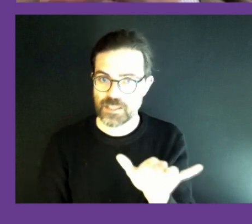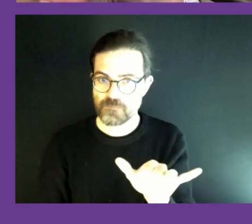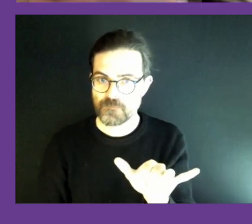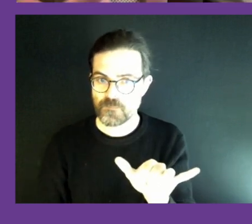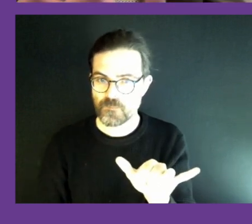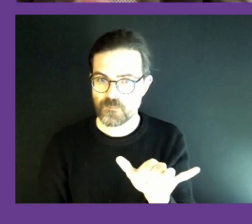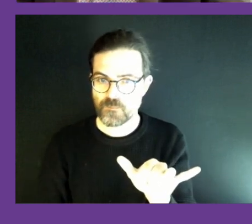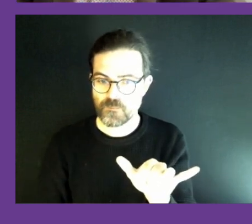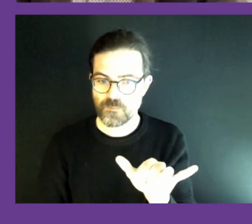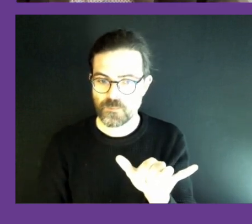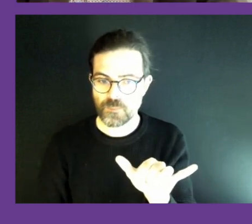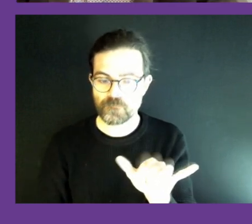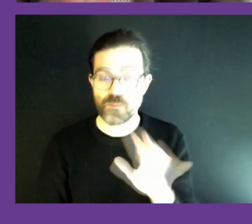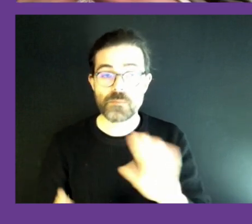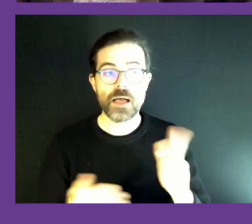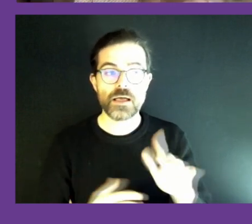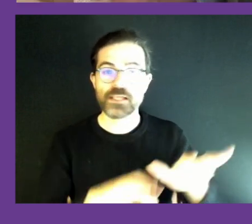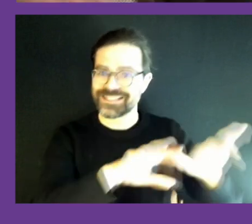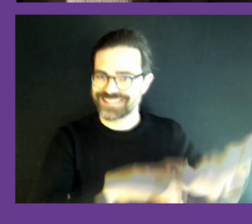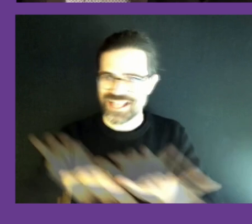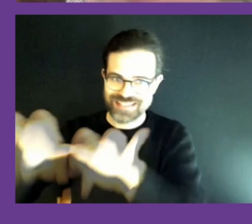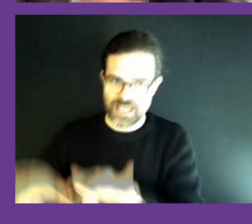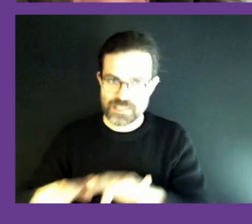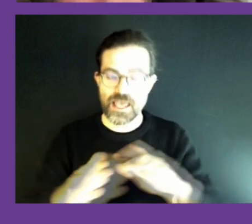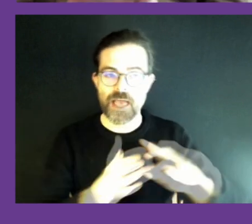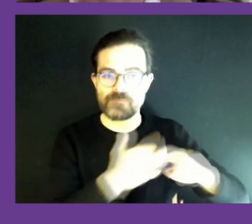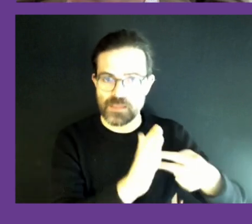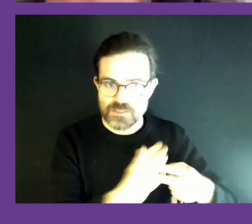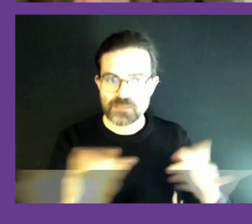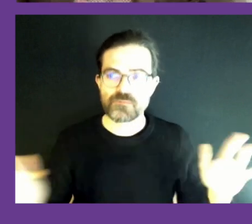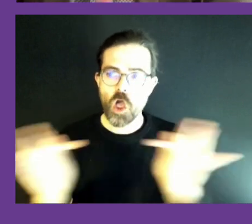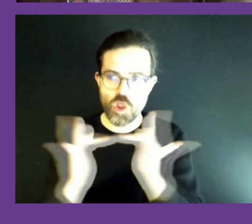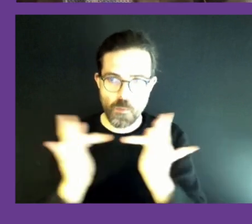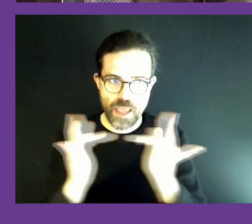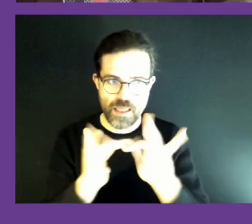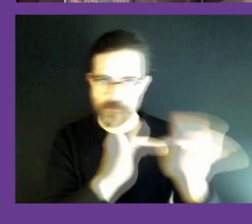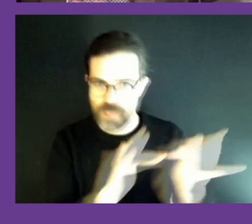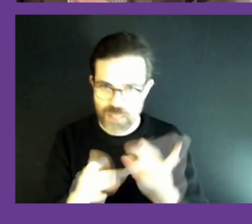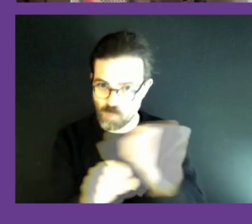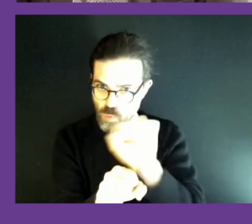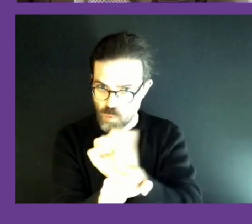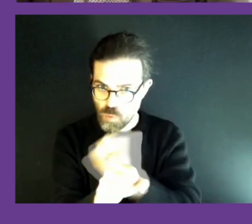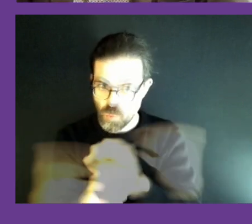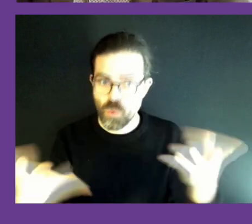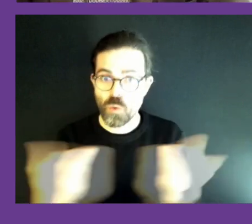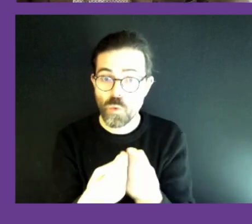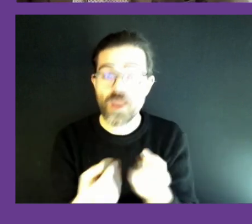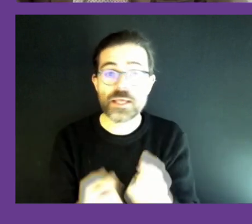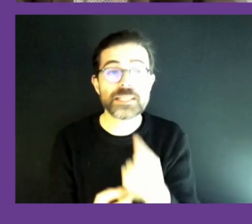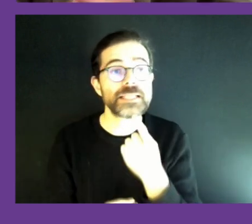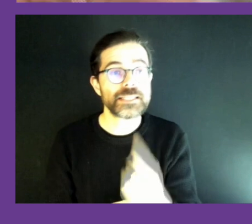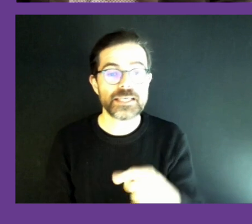ensure the interoperability of the components, of the services, of whatever. They help to